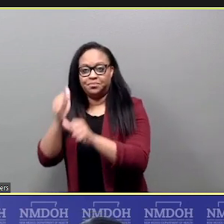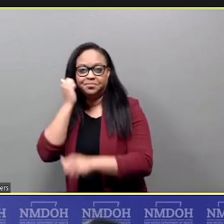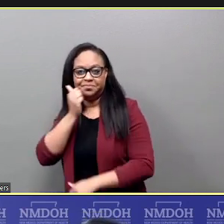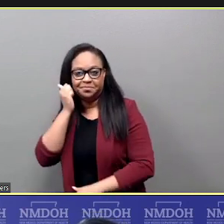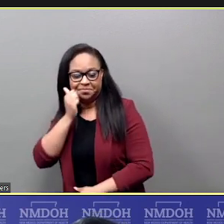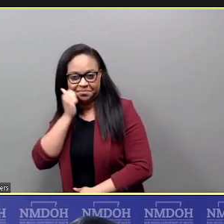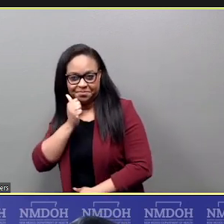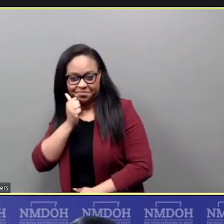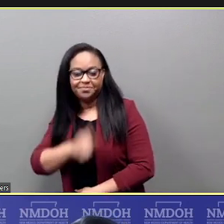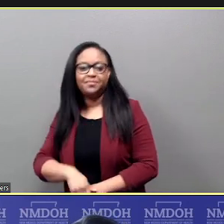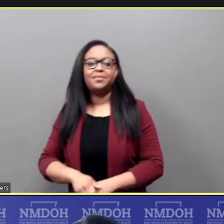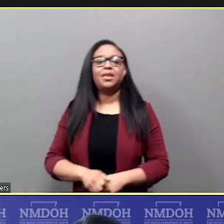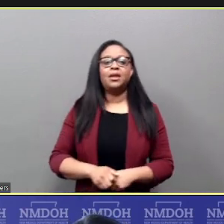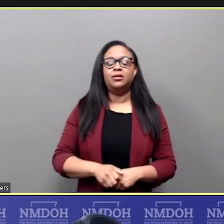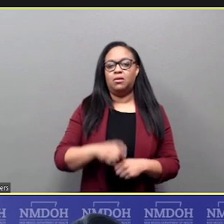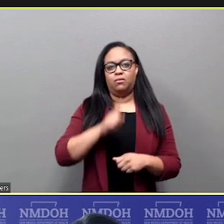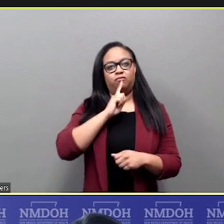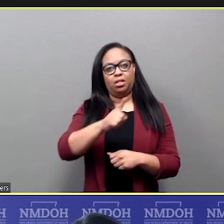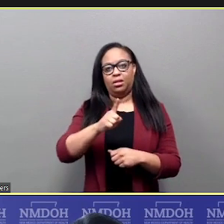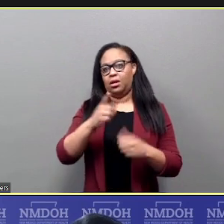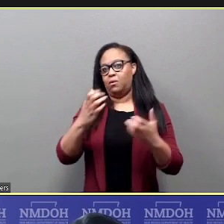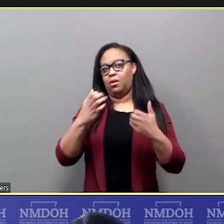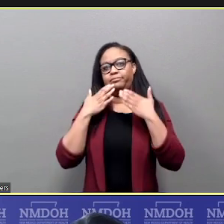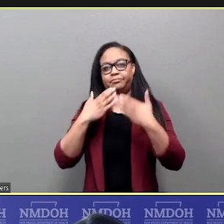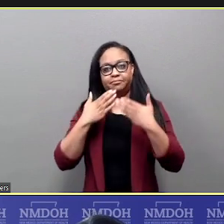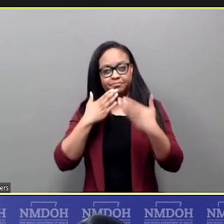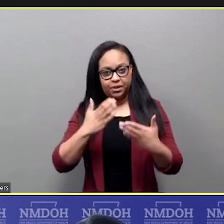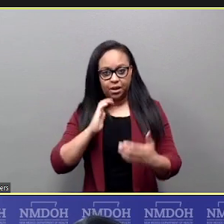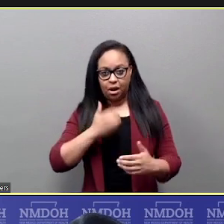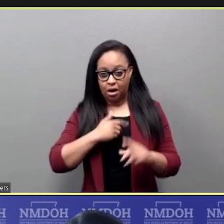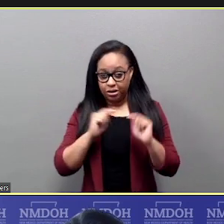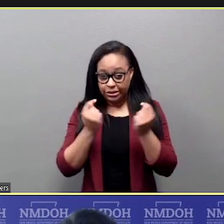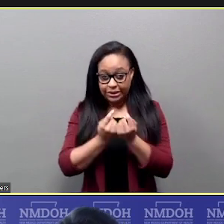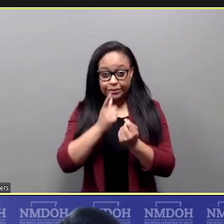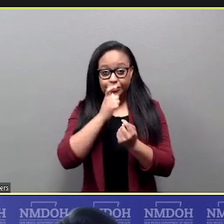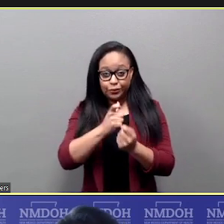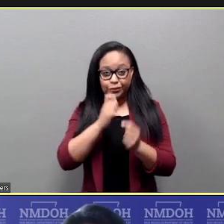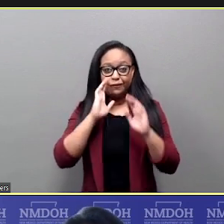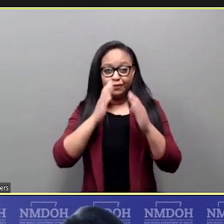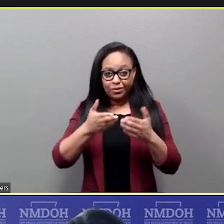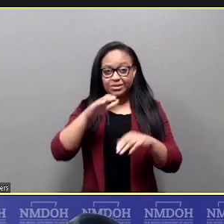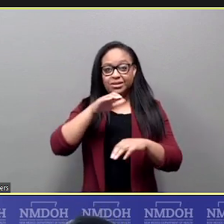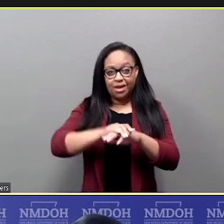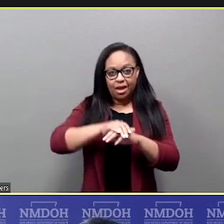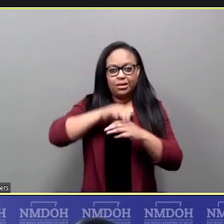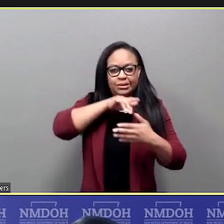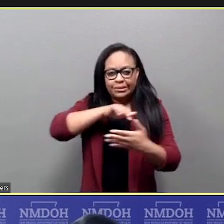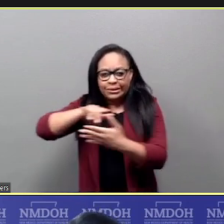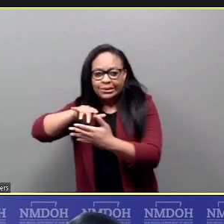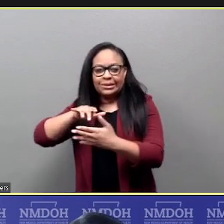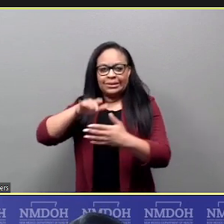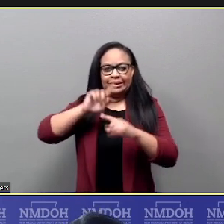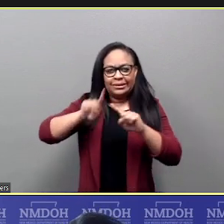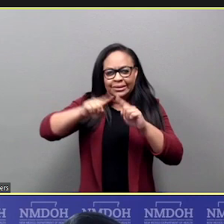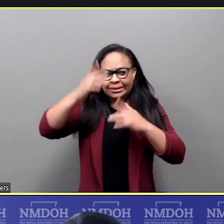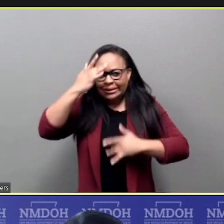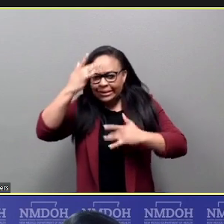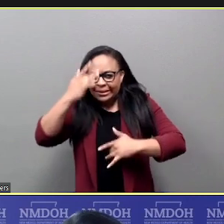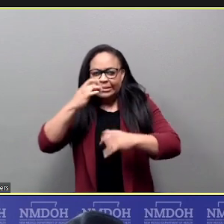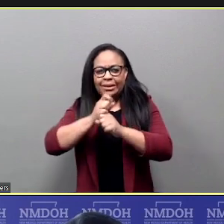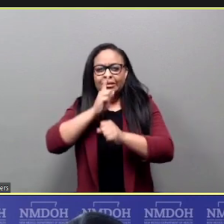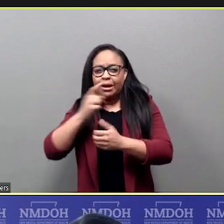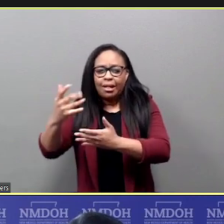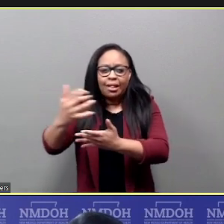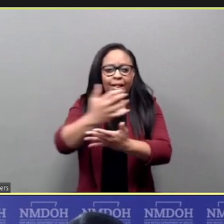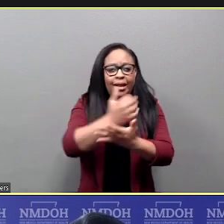epidemiology response division team and especially our infectious disease team for working so hard on getting all this data that everyone